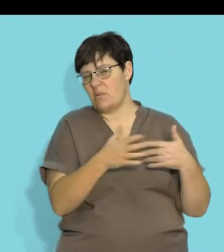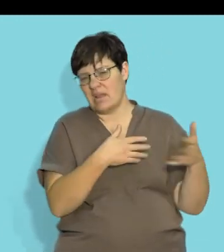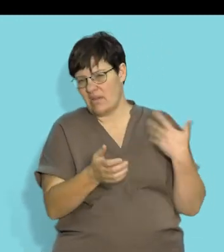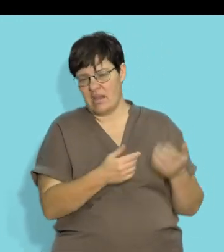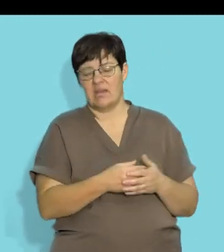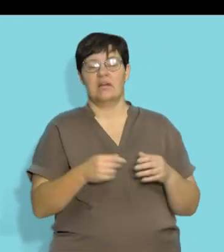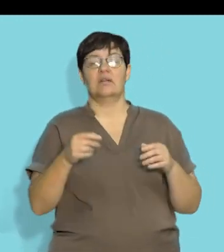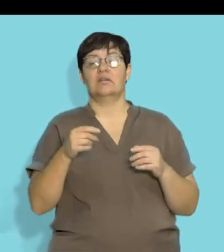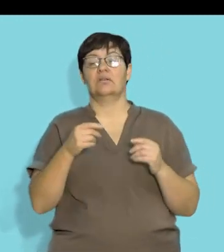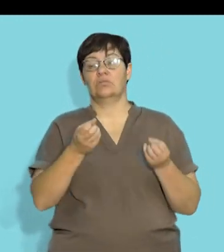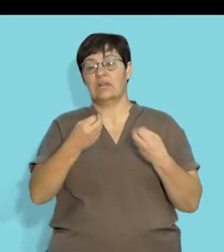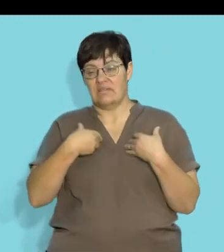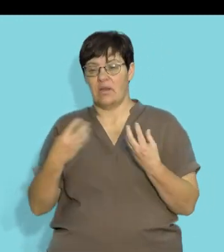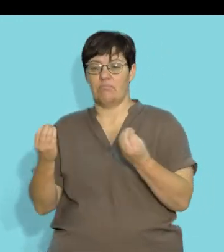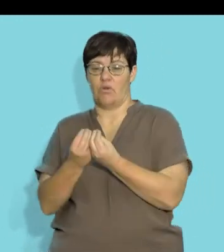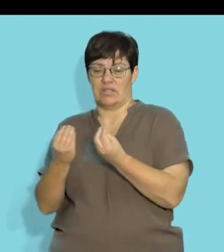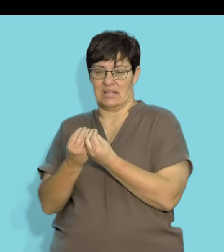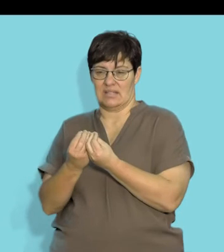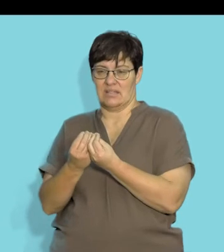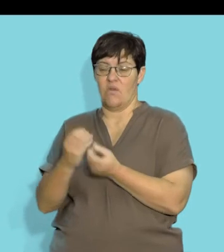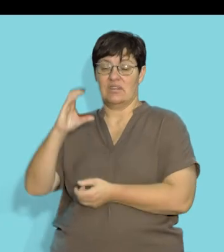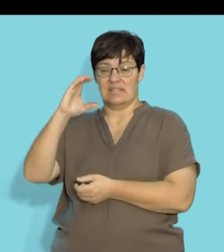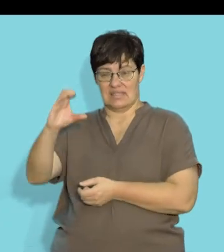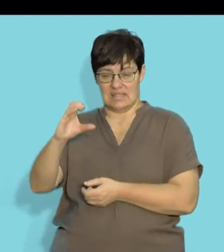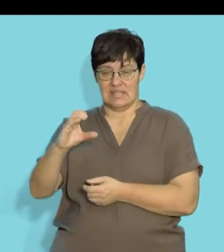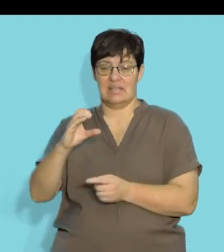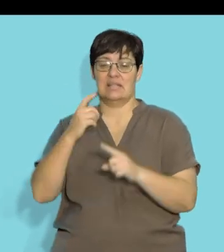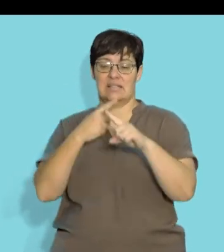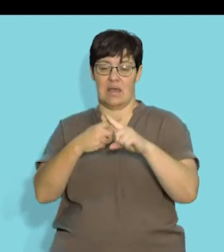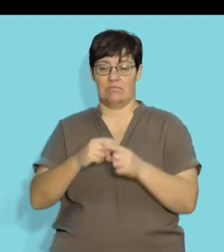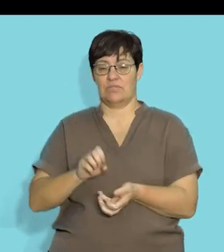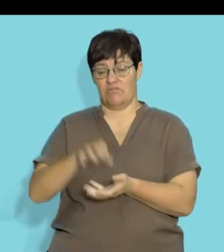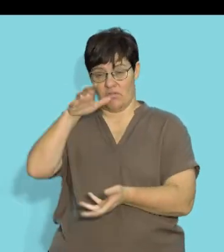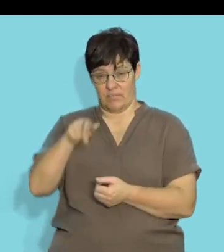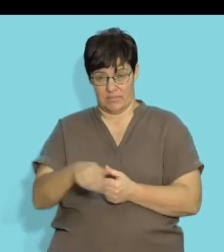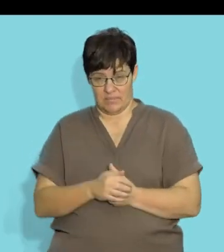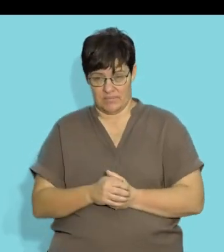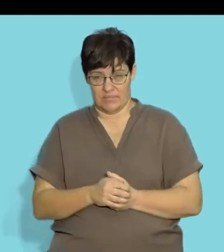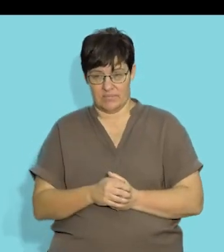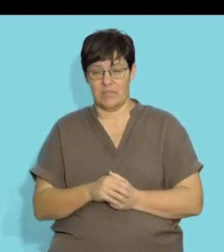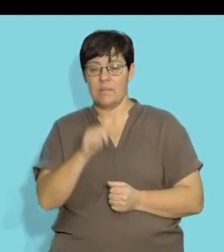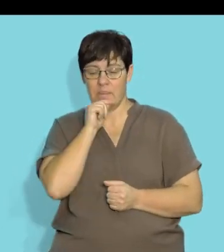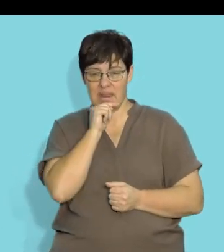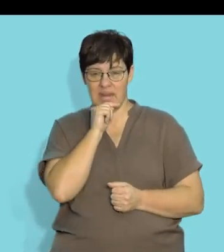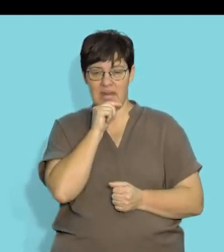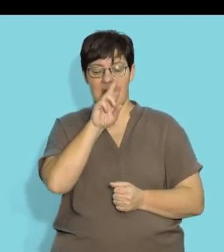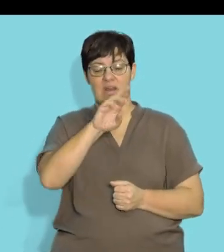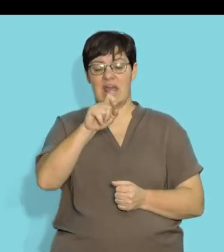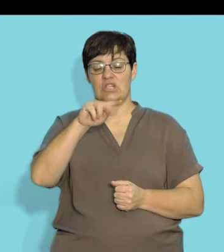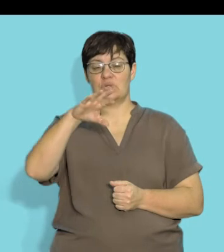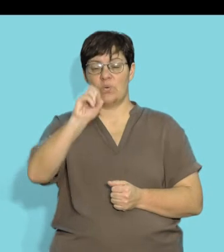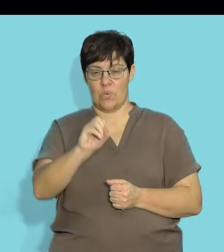to actually the product of the concentration and volume. So this is the actual ratio of